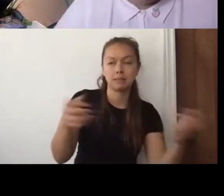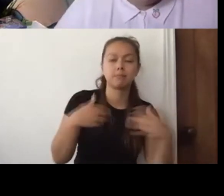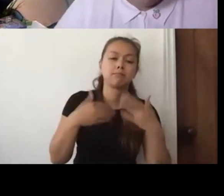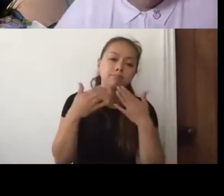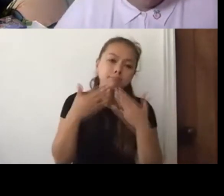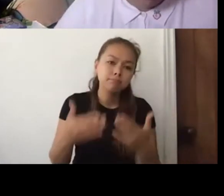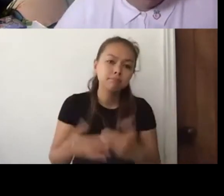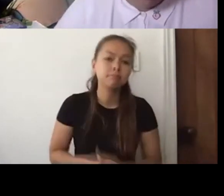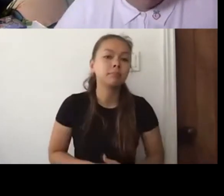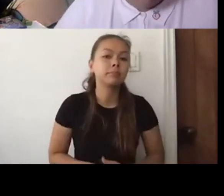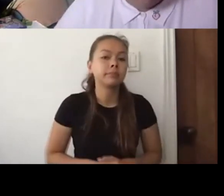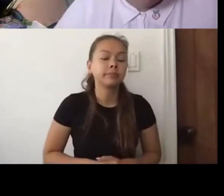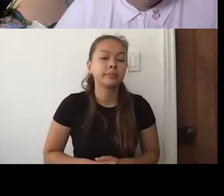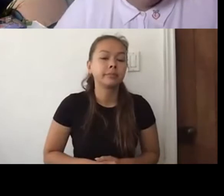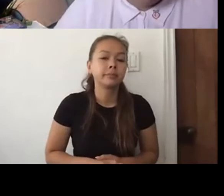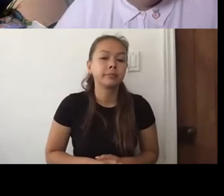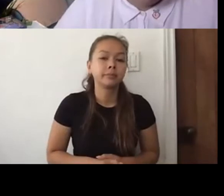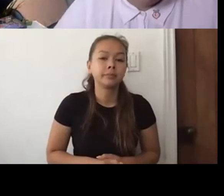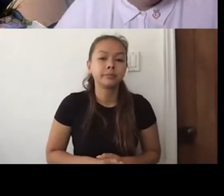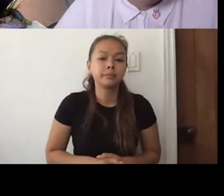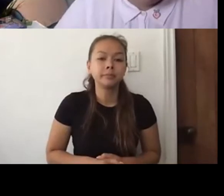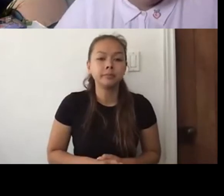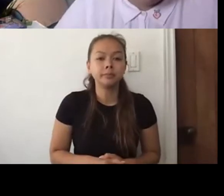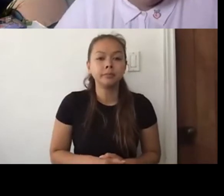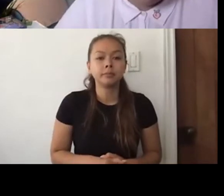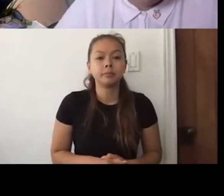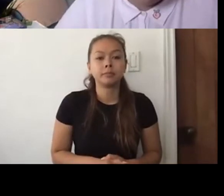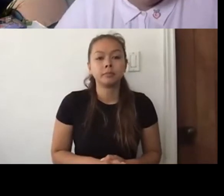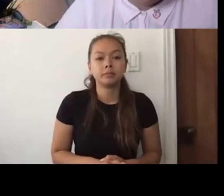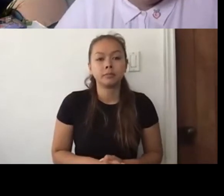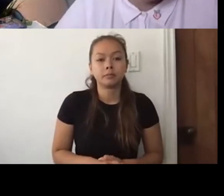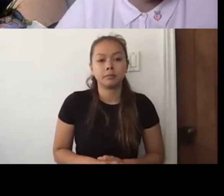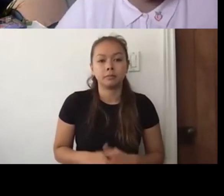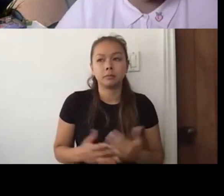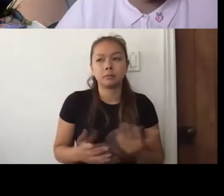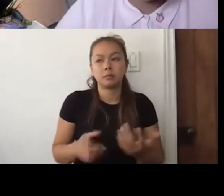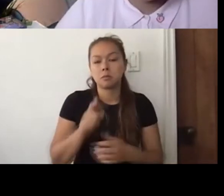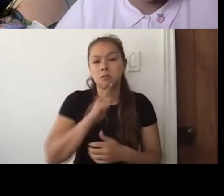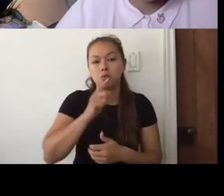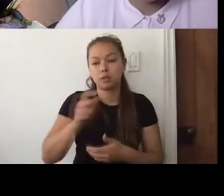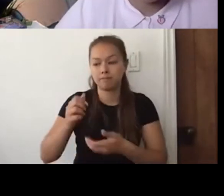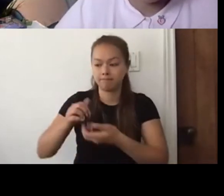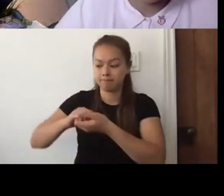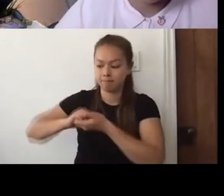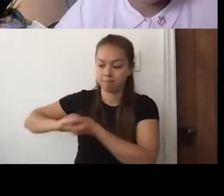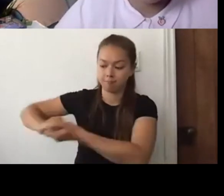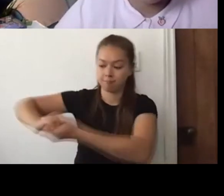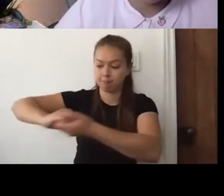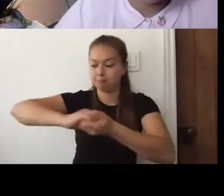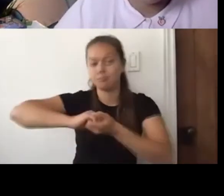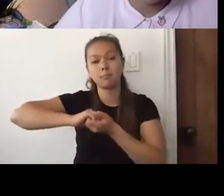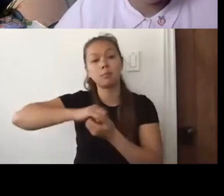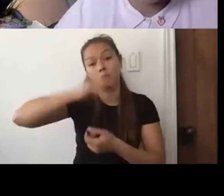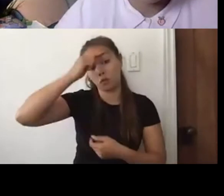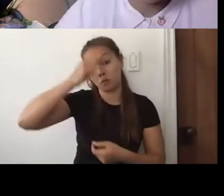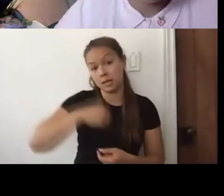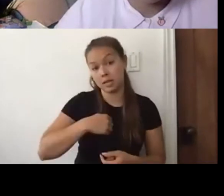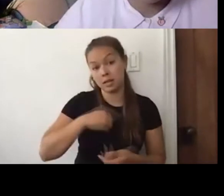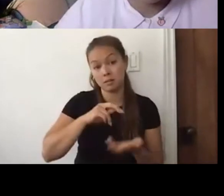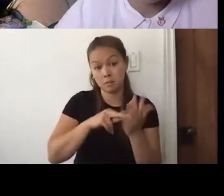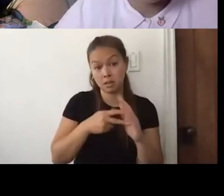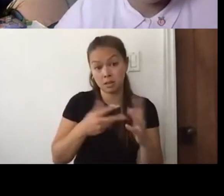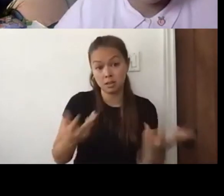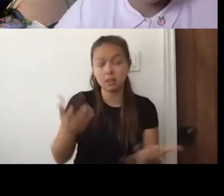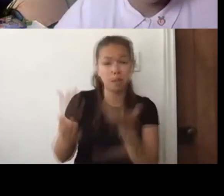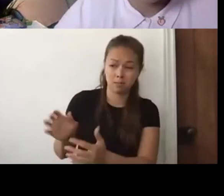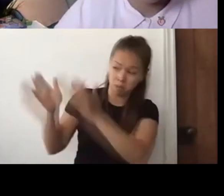think solidarity for me ultimately means that even if I don't, you know, ever really understand someone else's perspective, I can never really step into